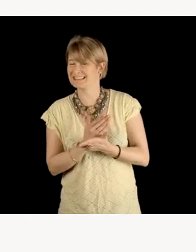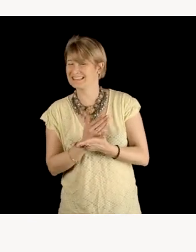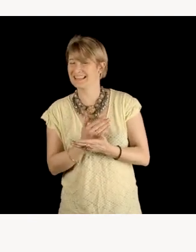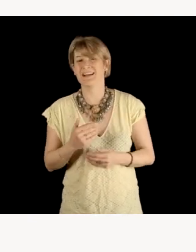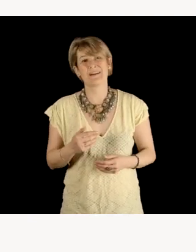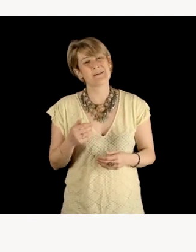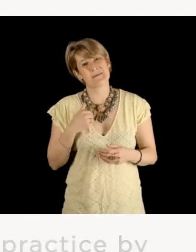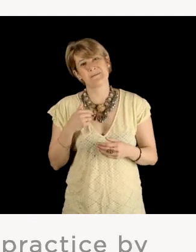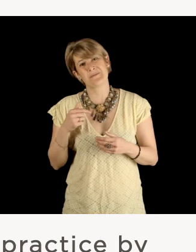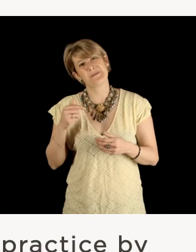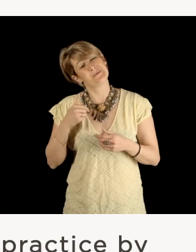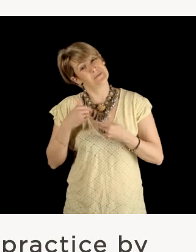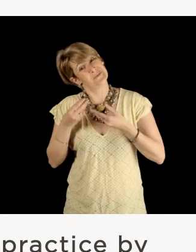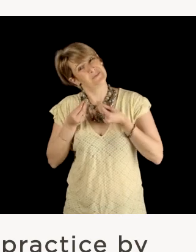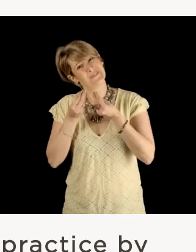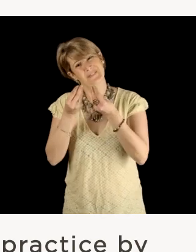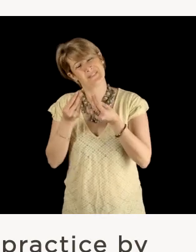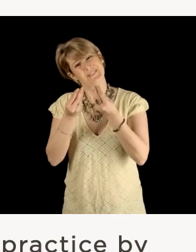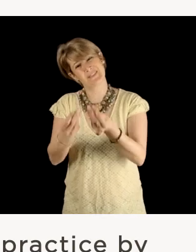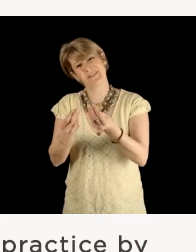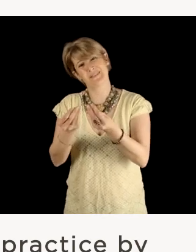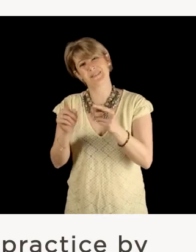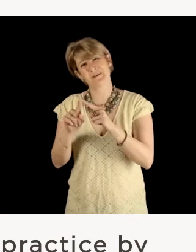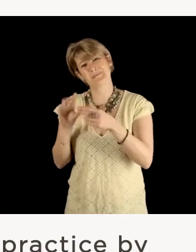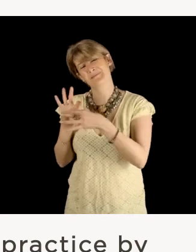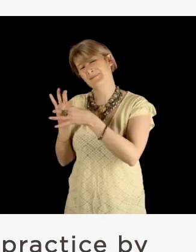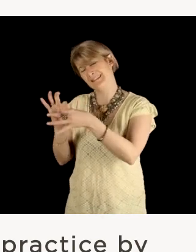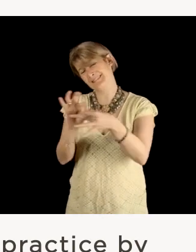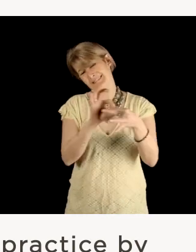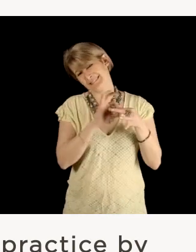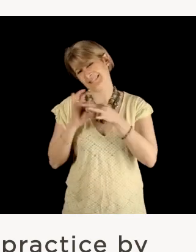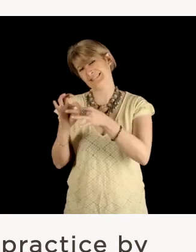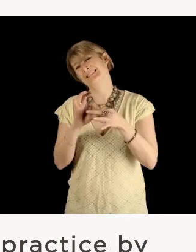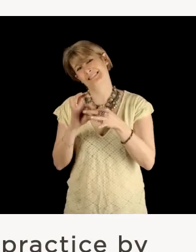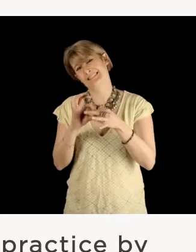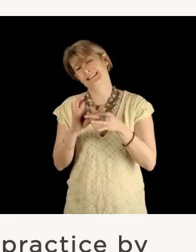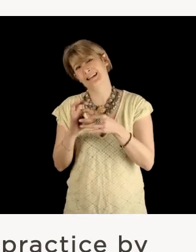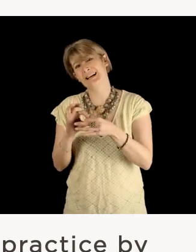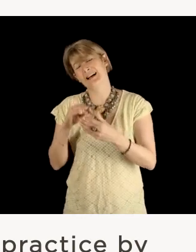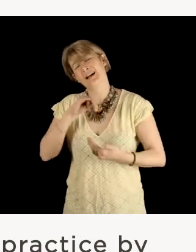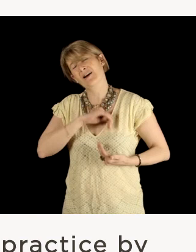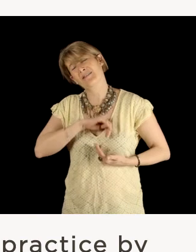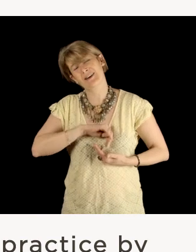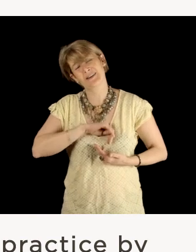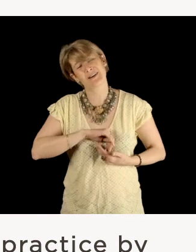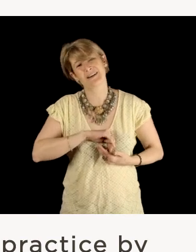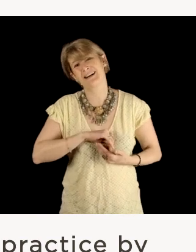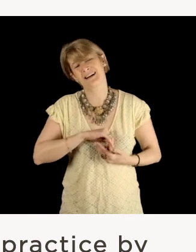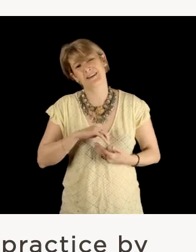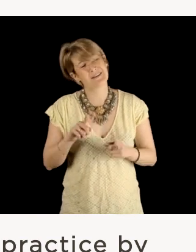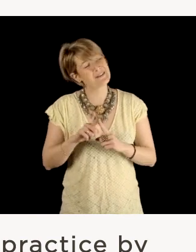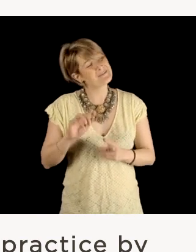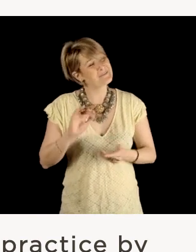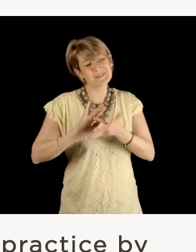our last class with you tomorrow. And we'll continue with our practice by connecting to our source within, that still